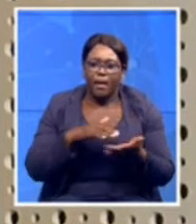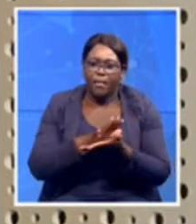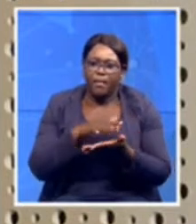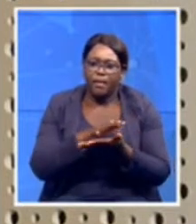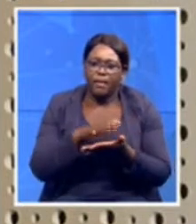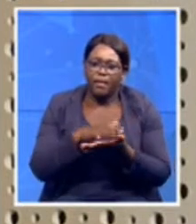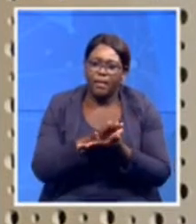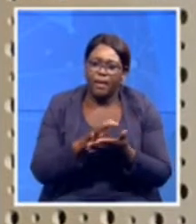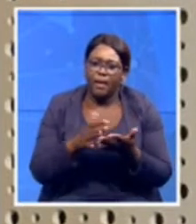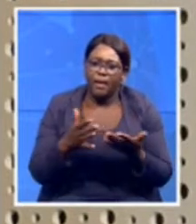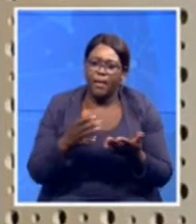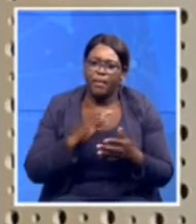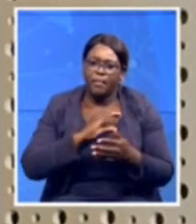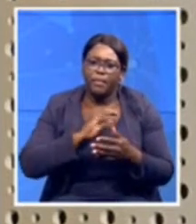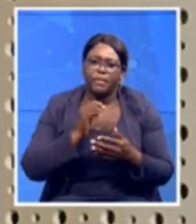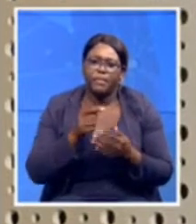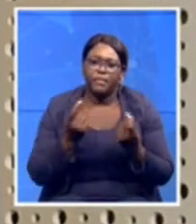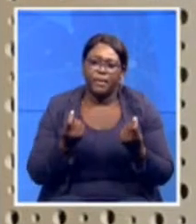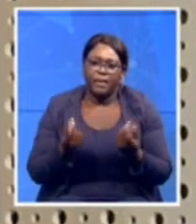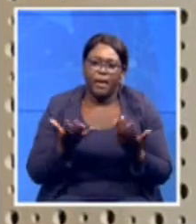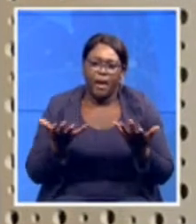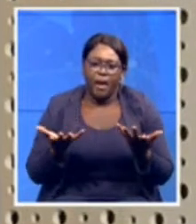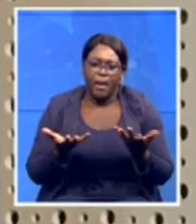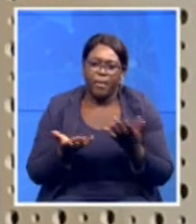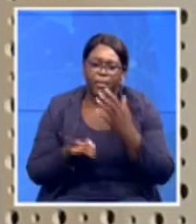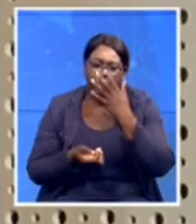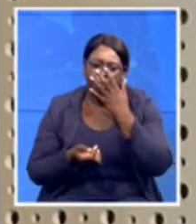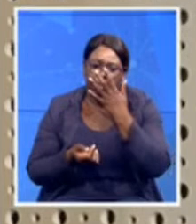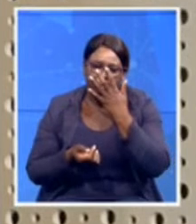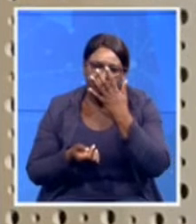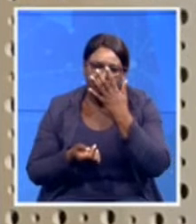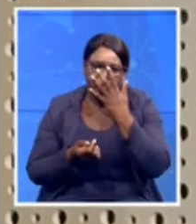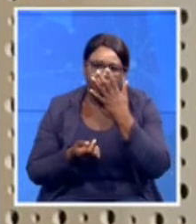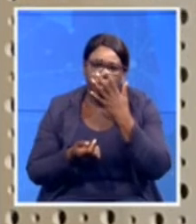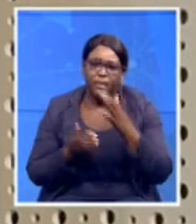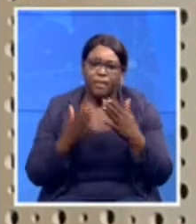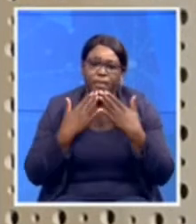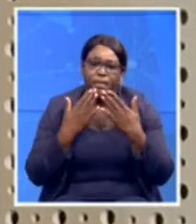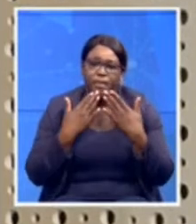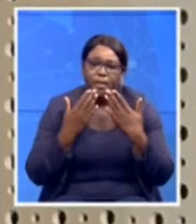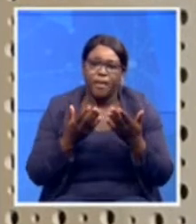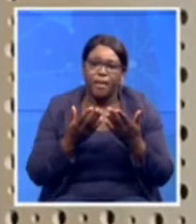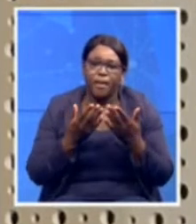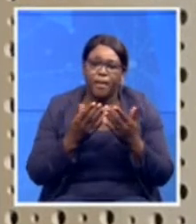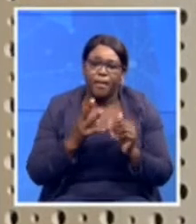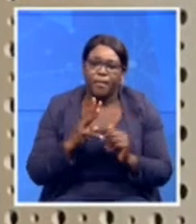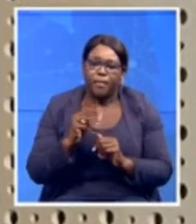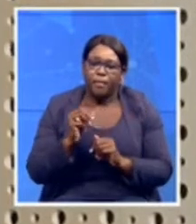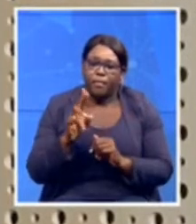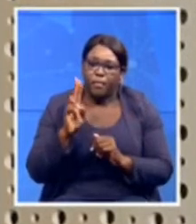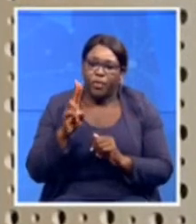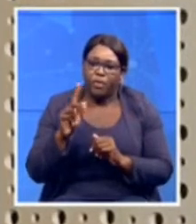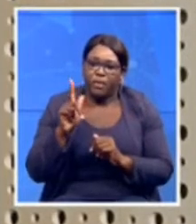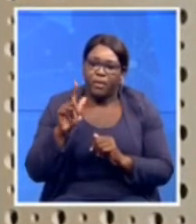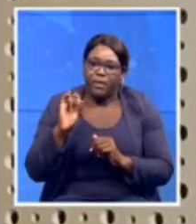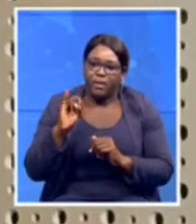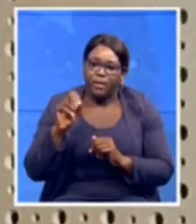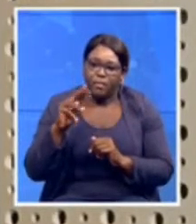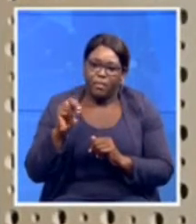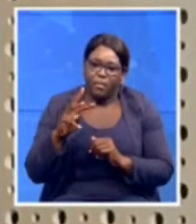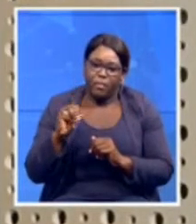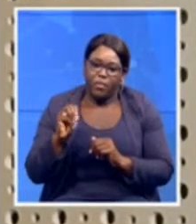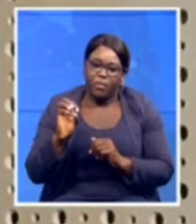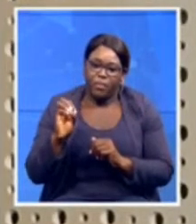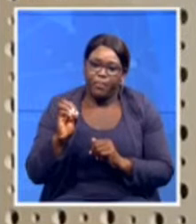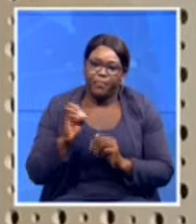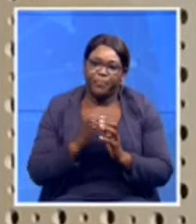Thank you very much, Molemo. I hope, Pandeli, you have picked that up. Let's see more